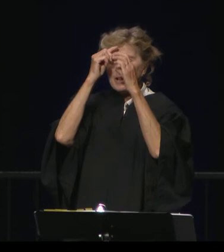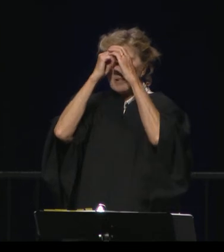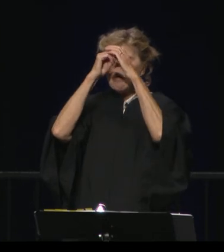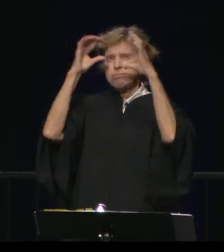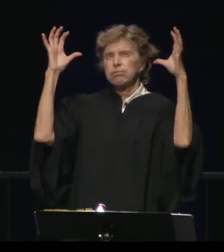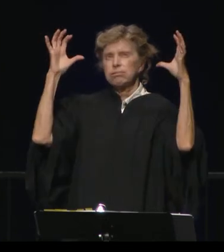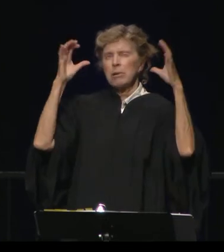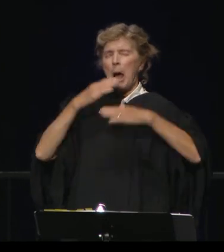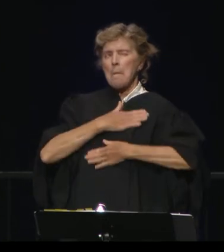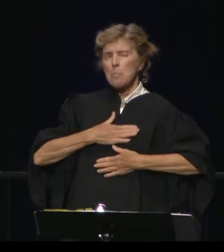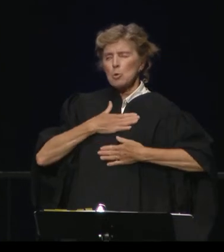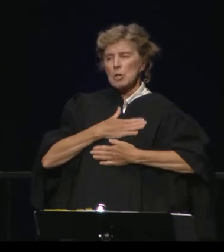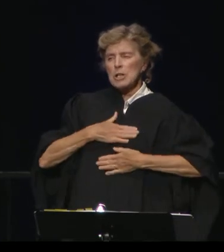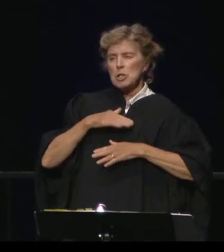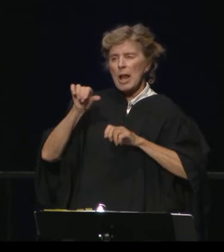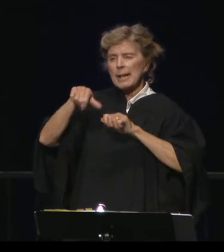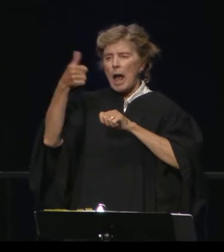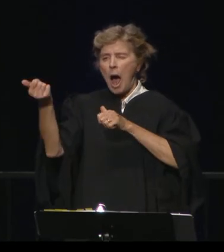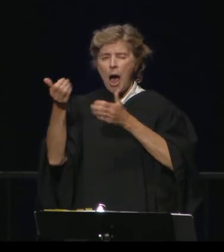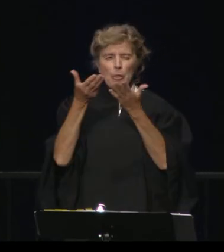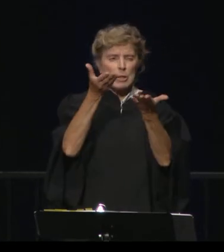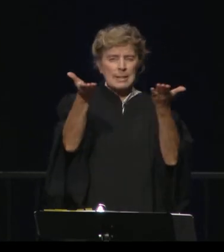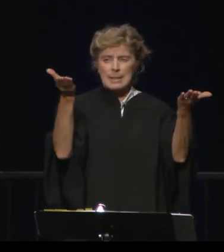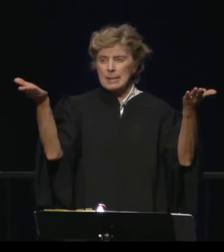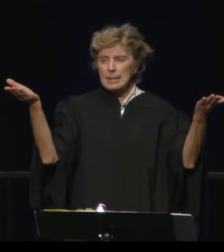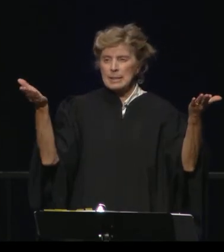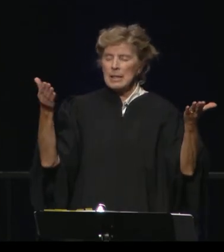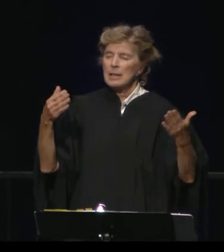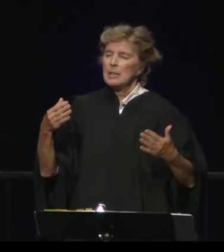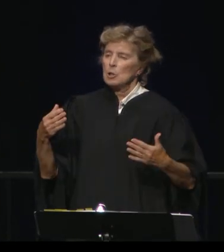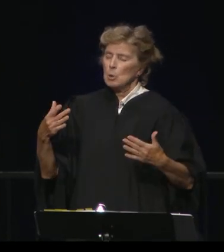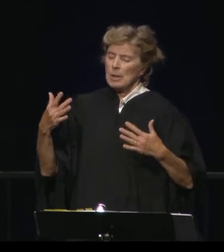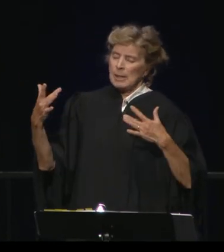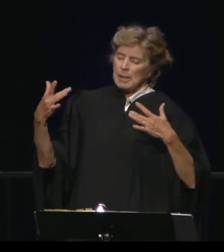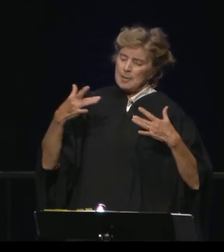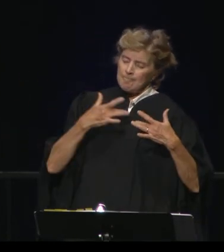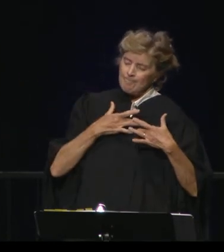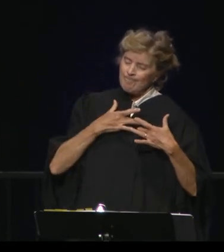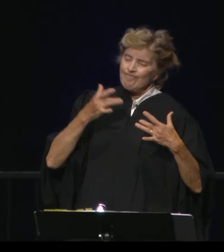others, which manifests itself in empathy.